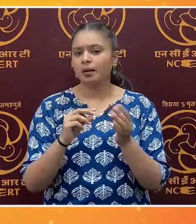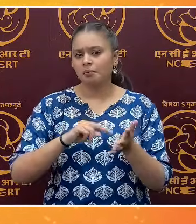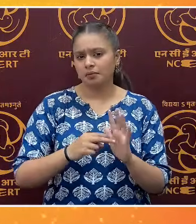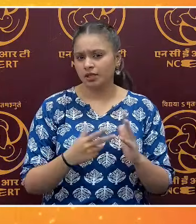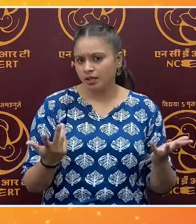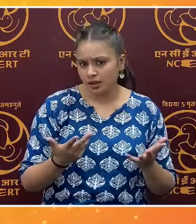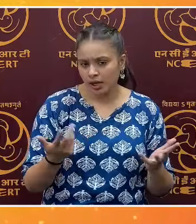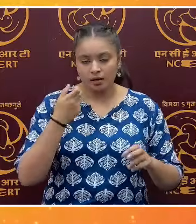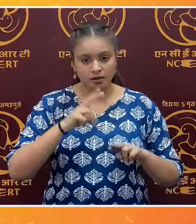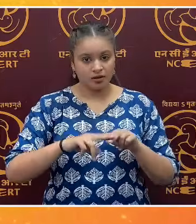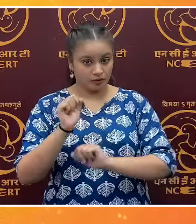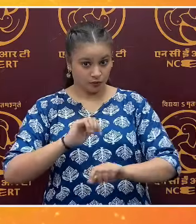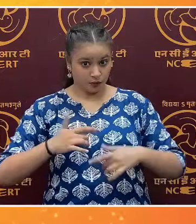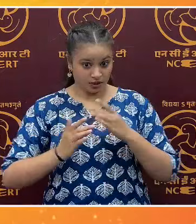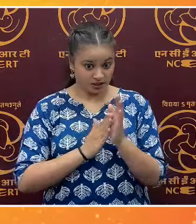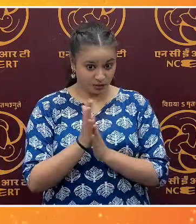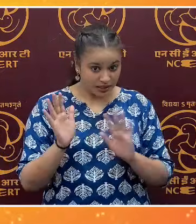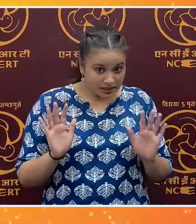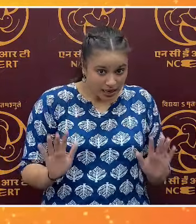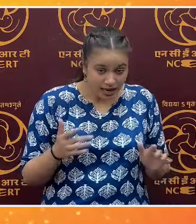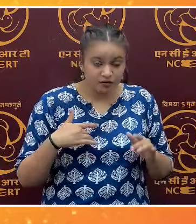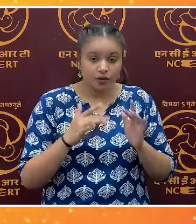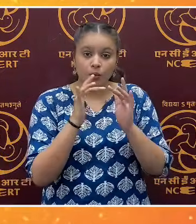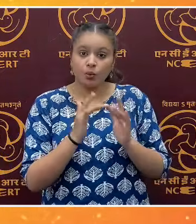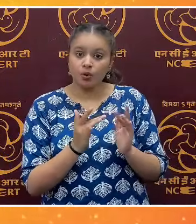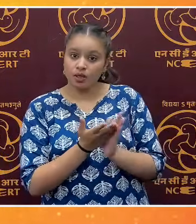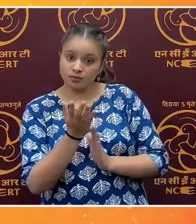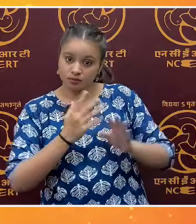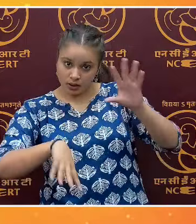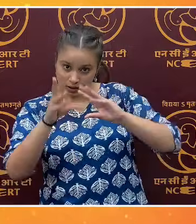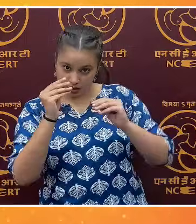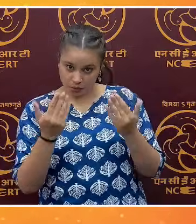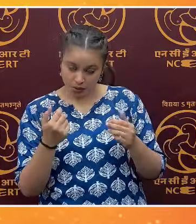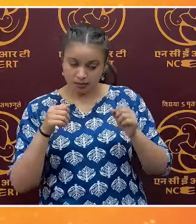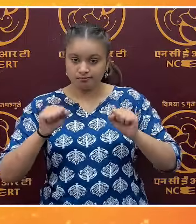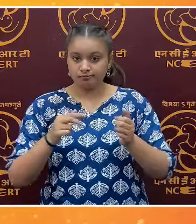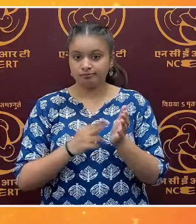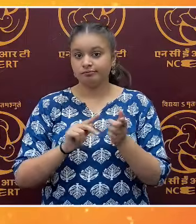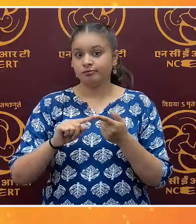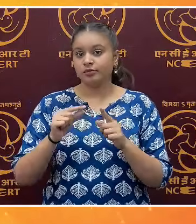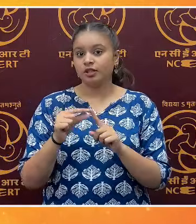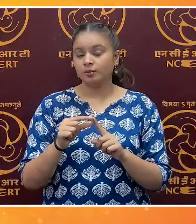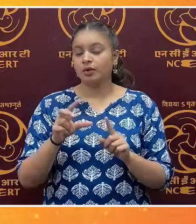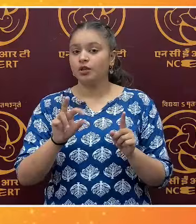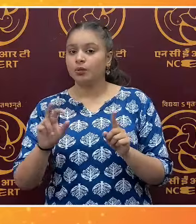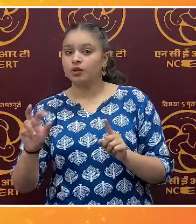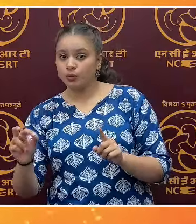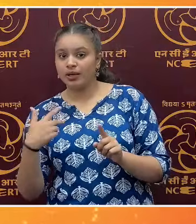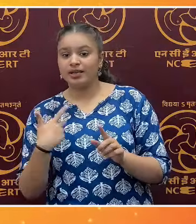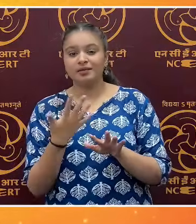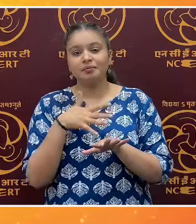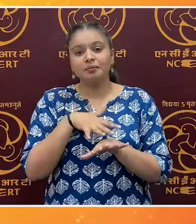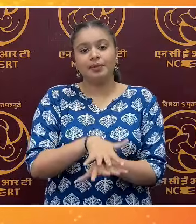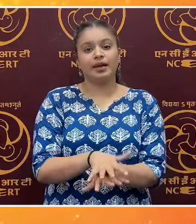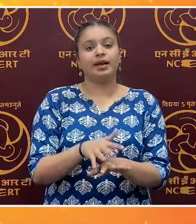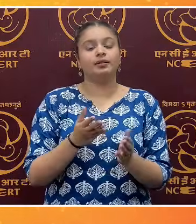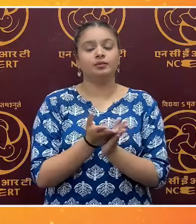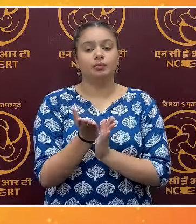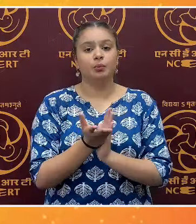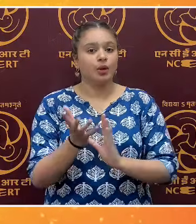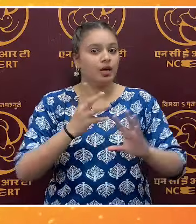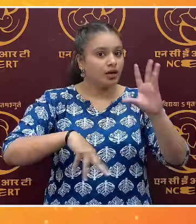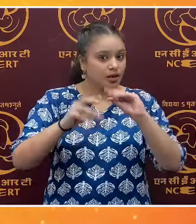in learning any topic in a blended mode. Yes, NEP 2020 talks about blended mode of learning, which is a beautiful combination